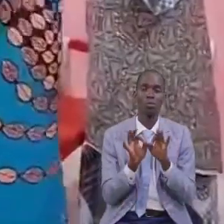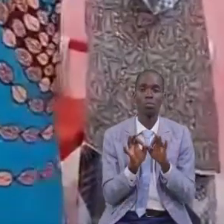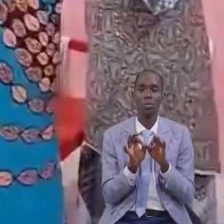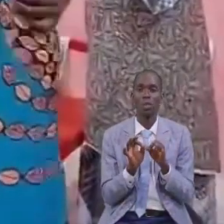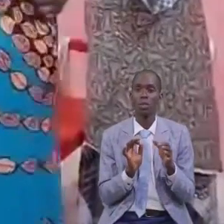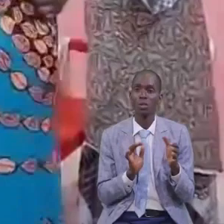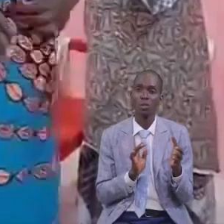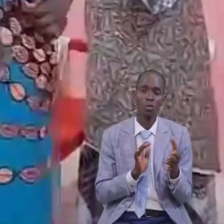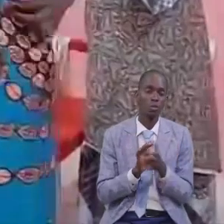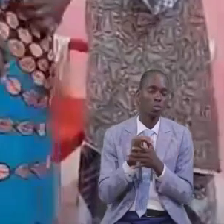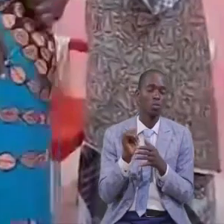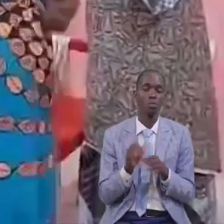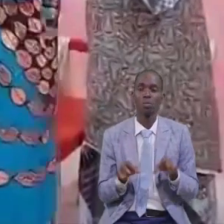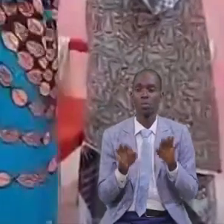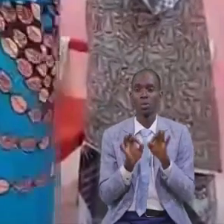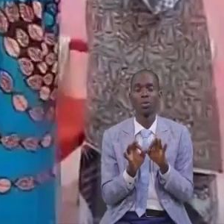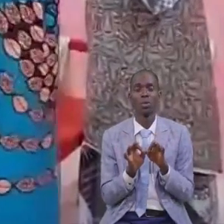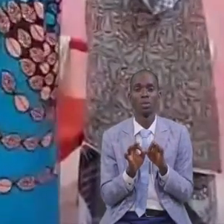trustworthy.